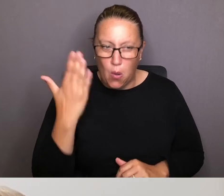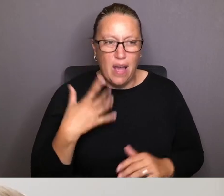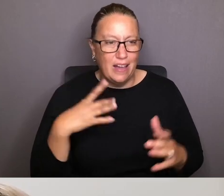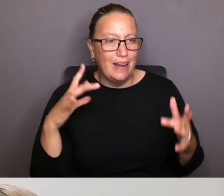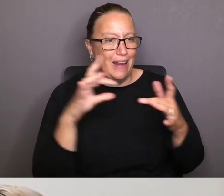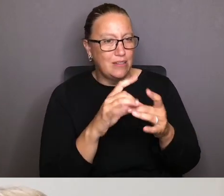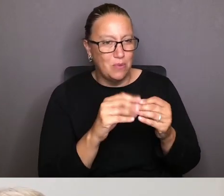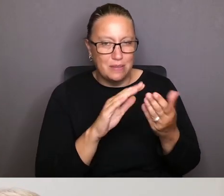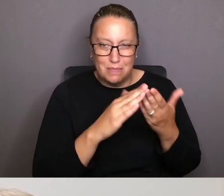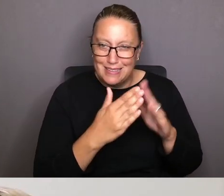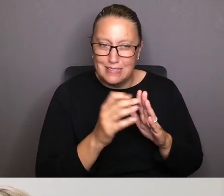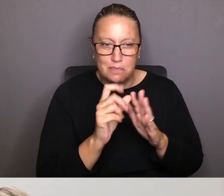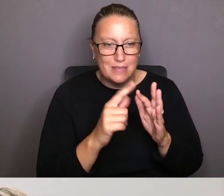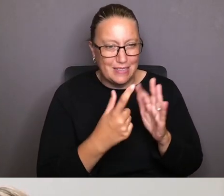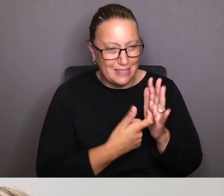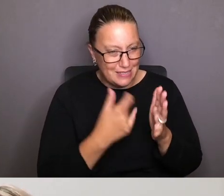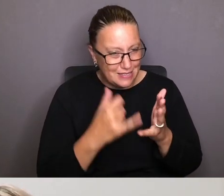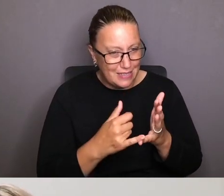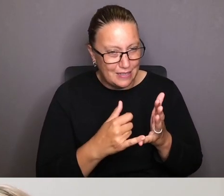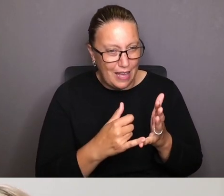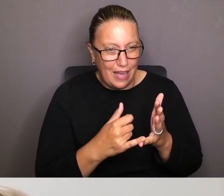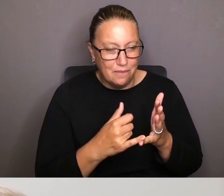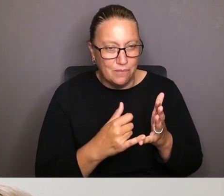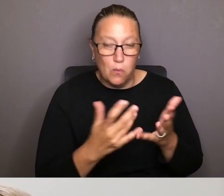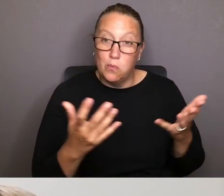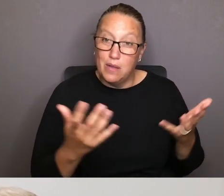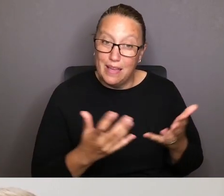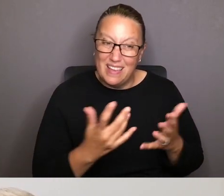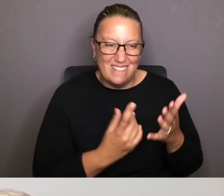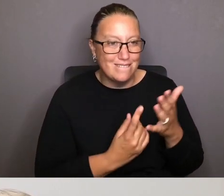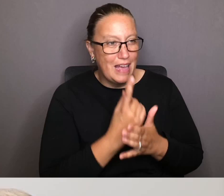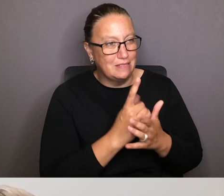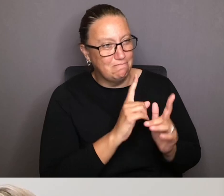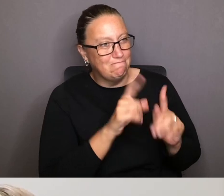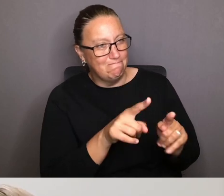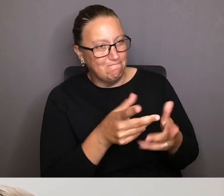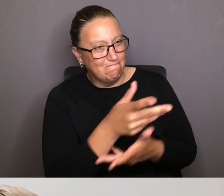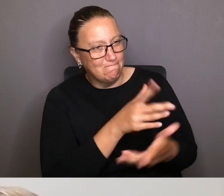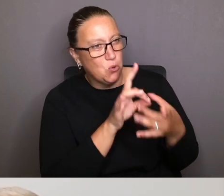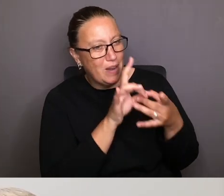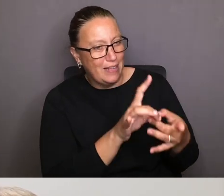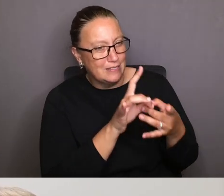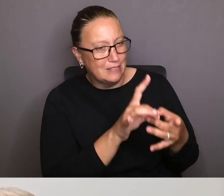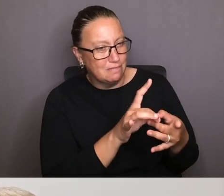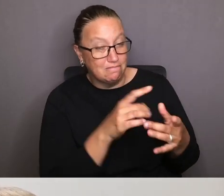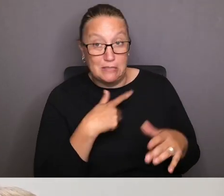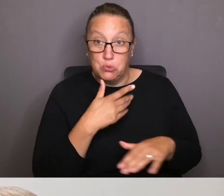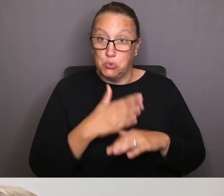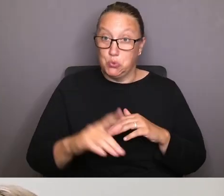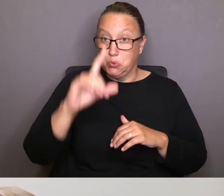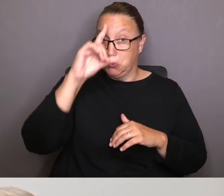with you and at CEDAH. So yeah, thinking back to a year and a half ago, I connected